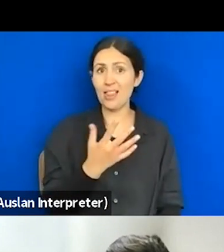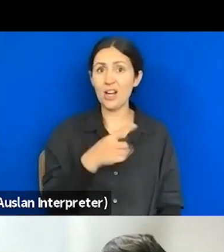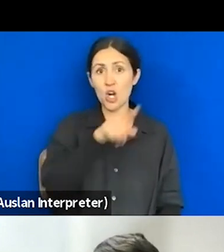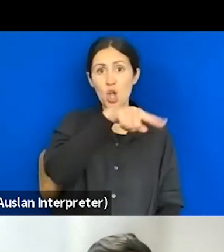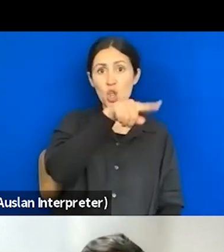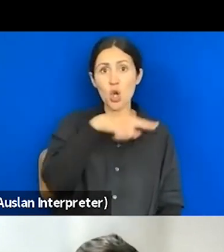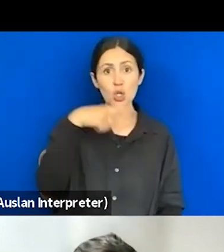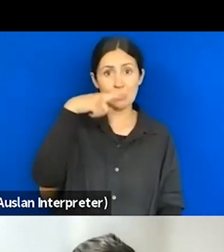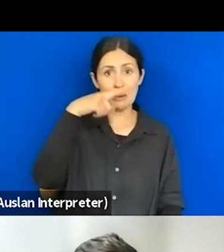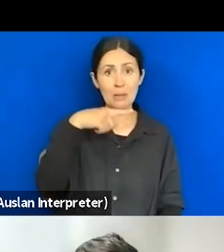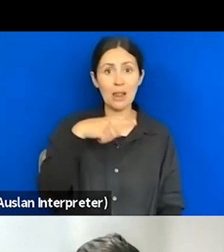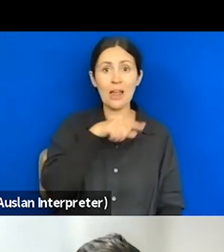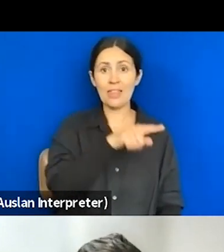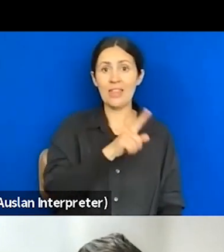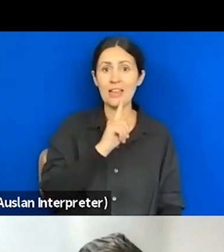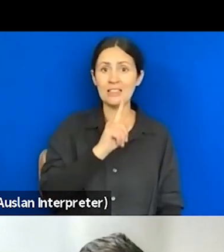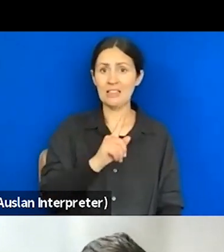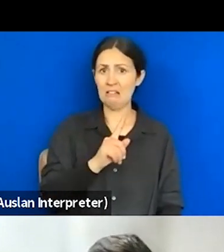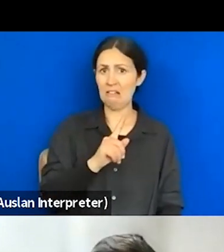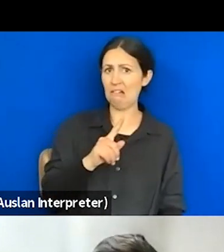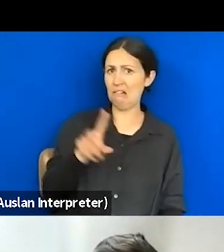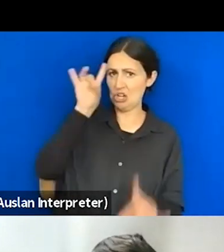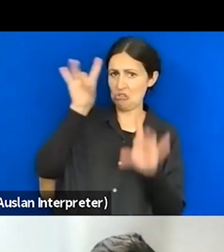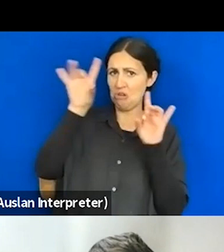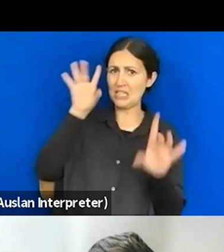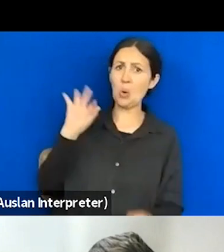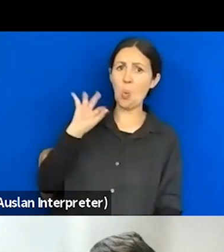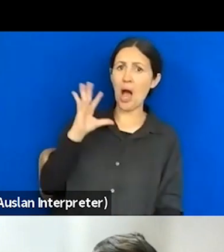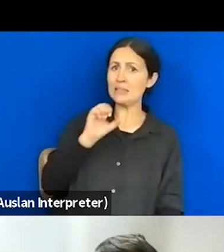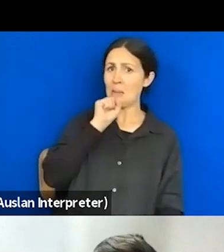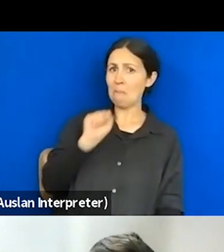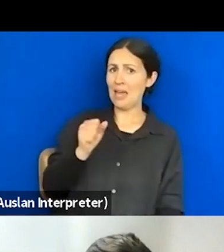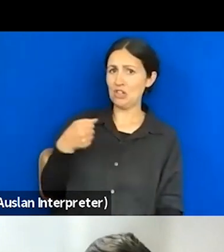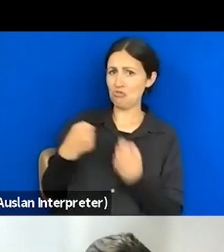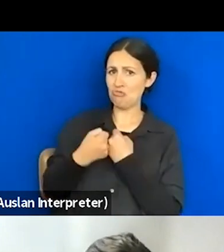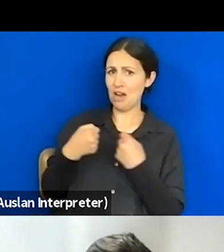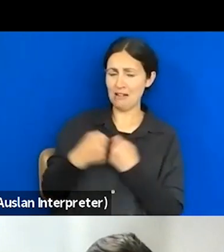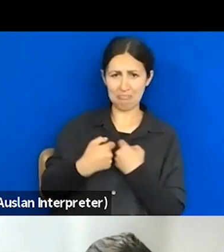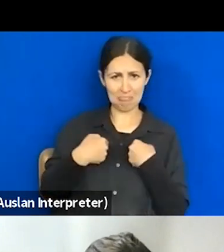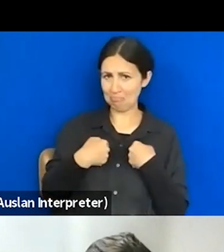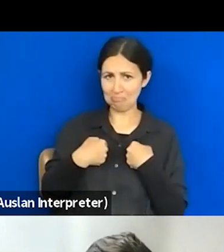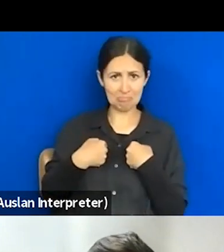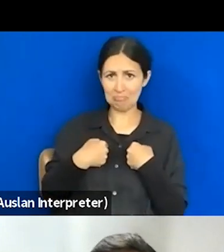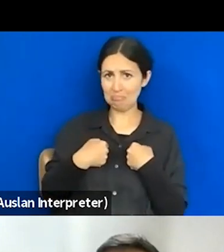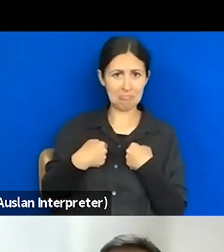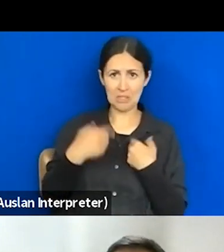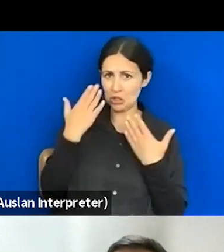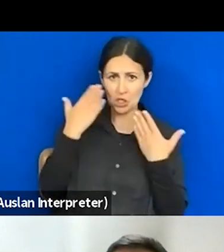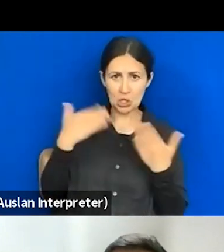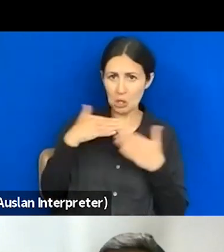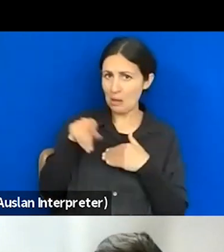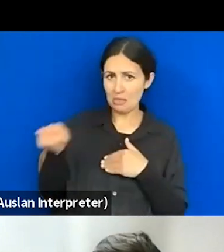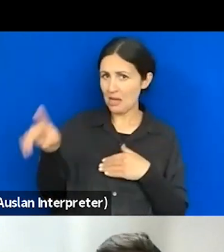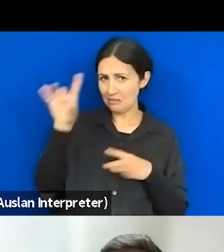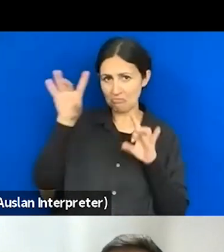participants saying, look, I don't know what these crazy white men drugs are, but I've tried everything else and I'm willing to give it anything a shot at this point. So